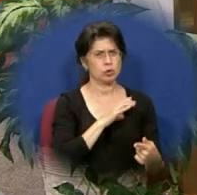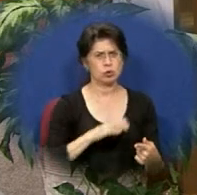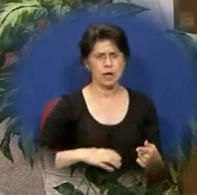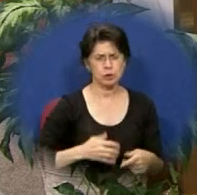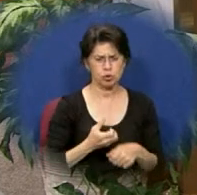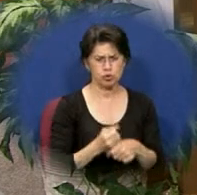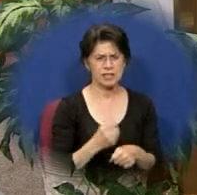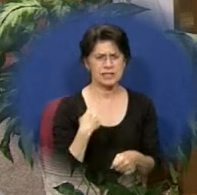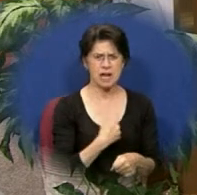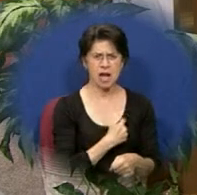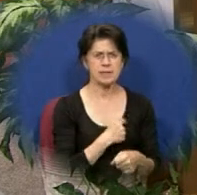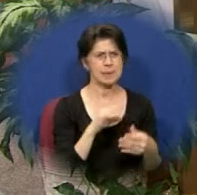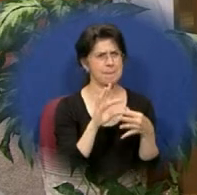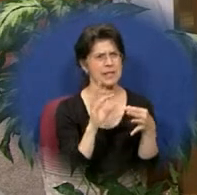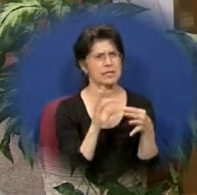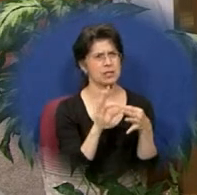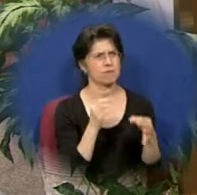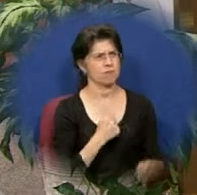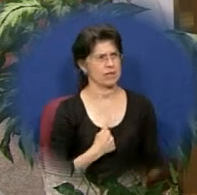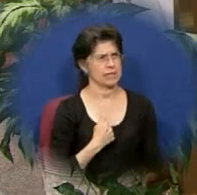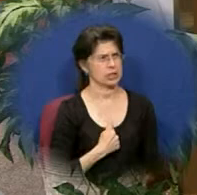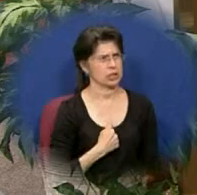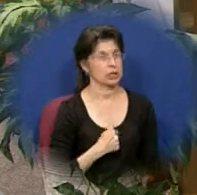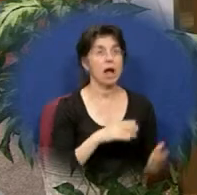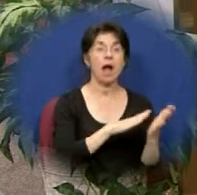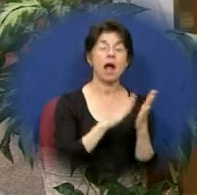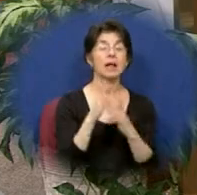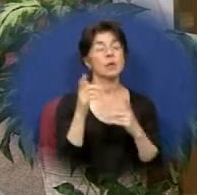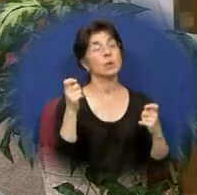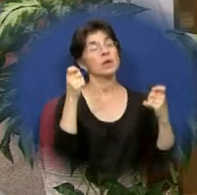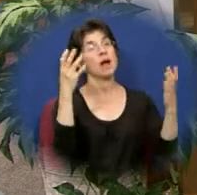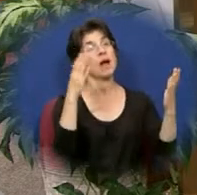of reconciliation. Alleluia,